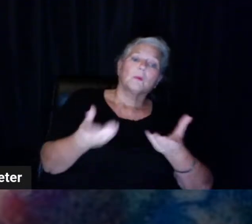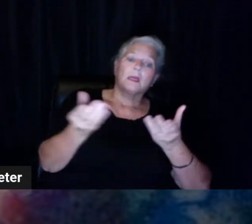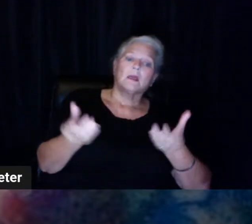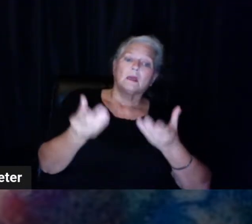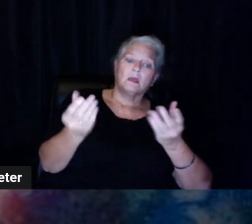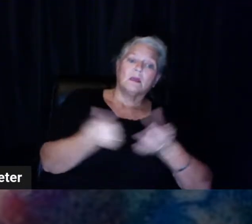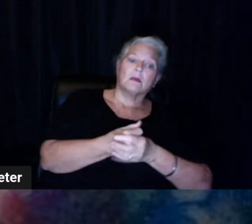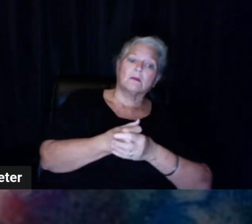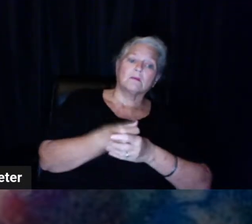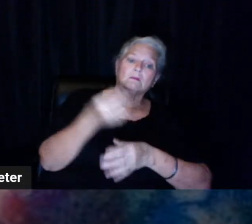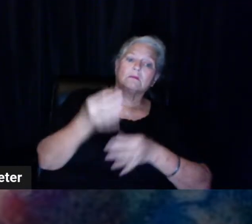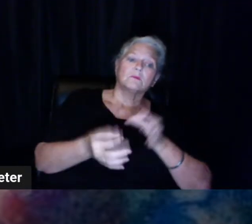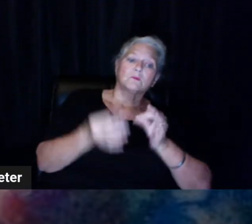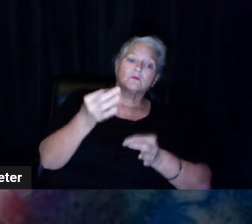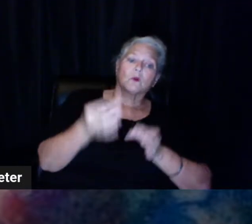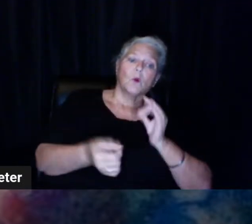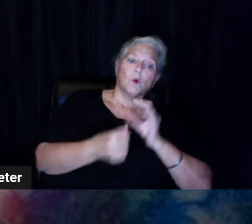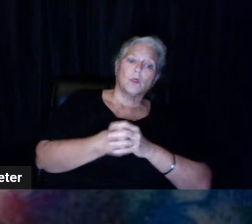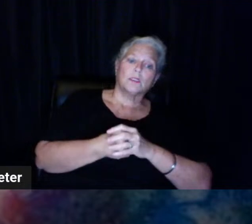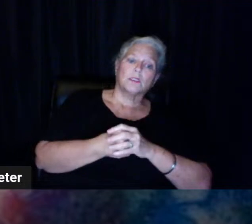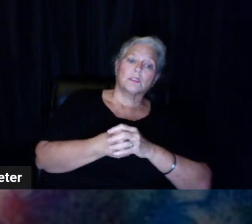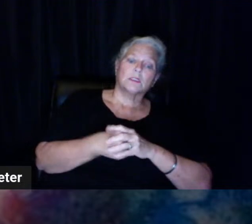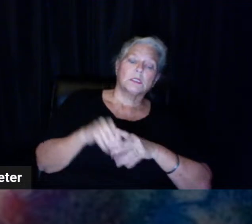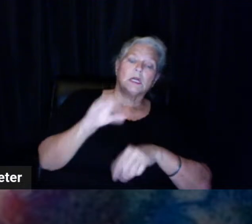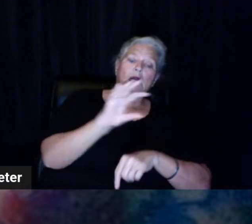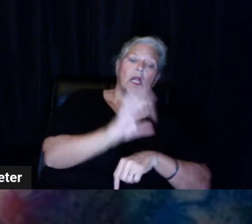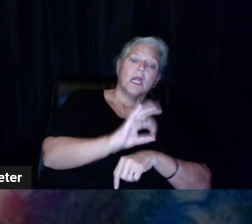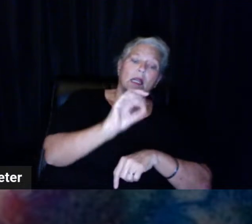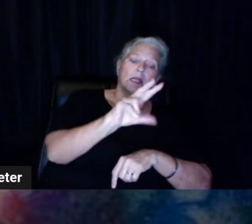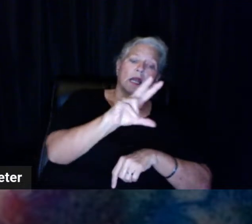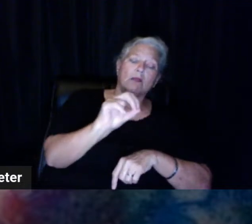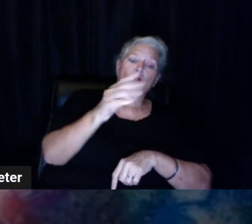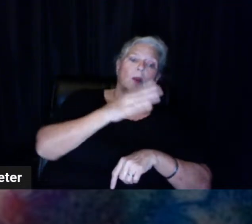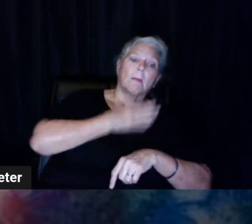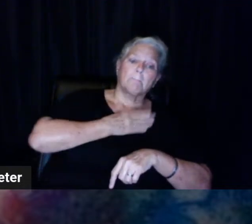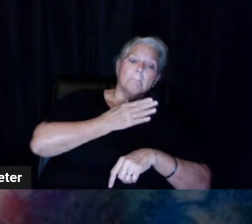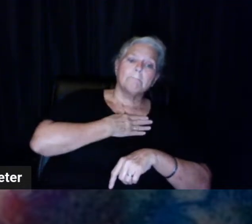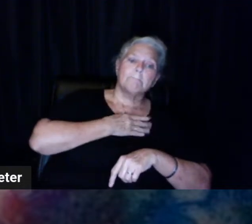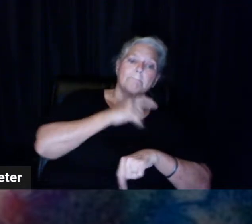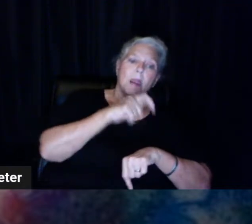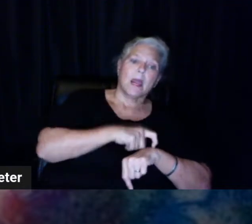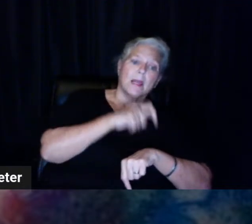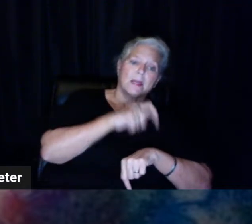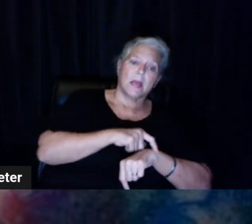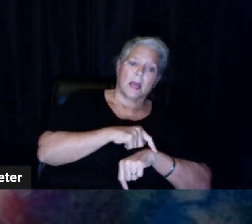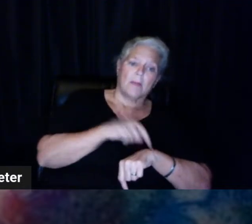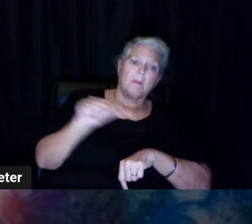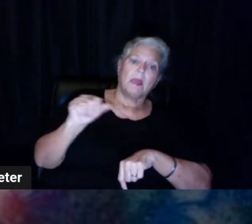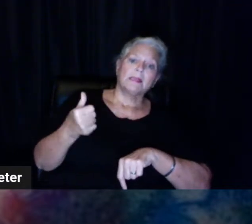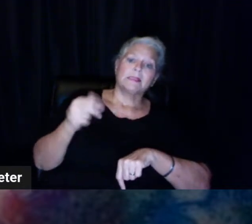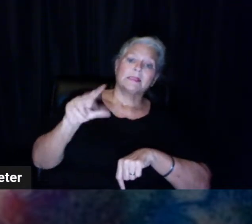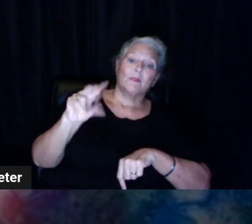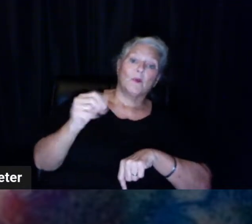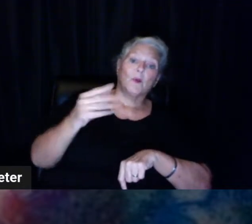for court 9:30 my time, 10:30 your time.